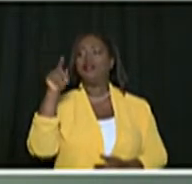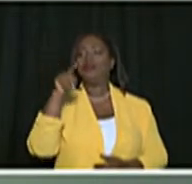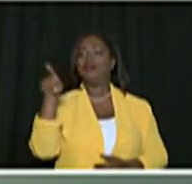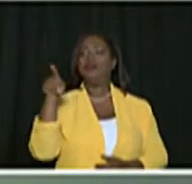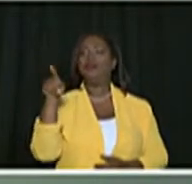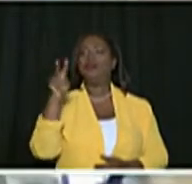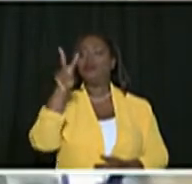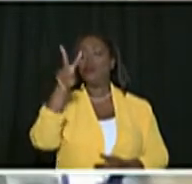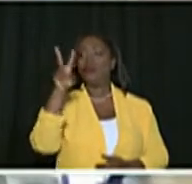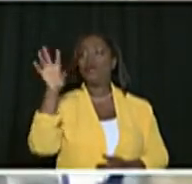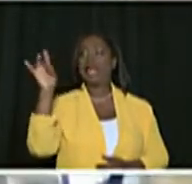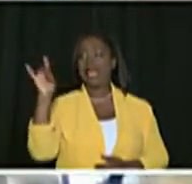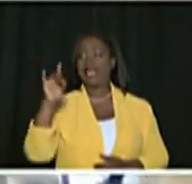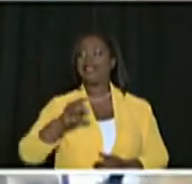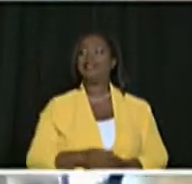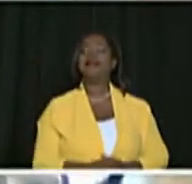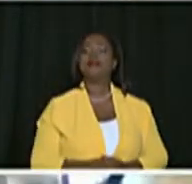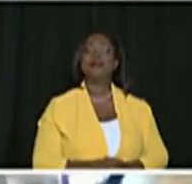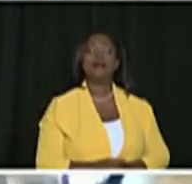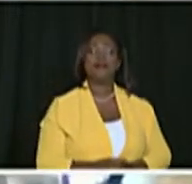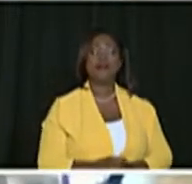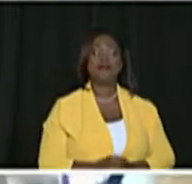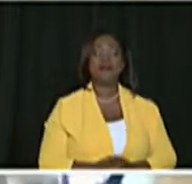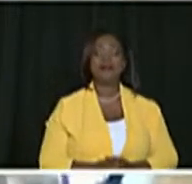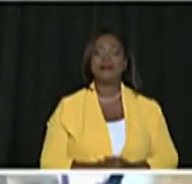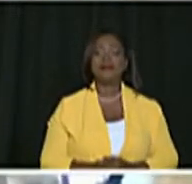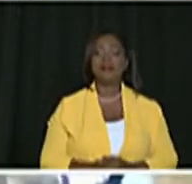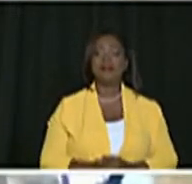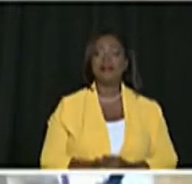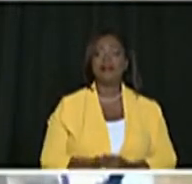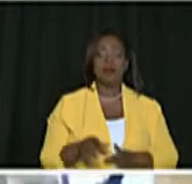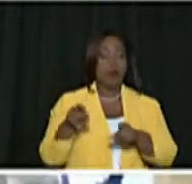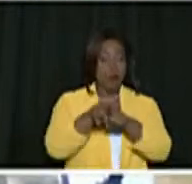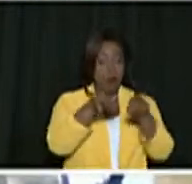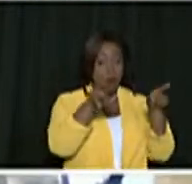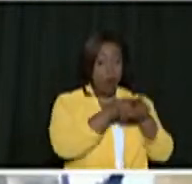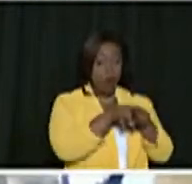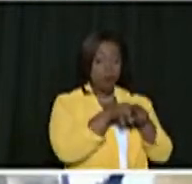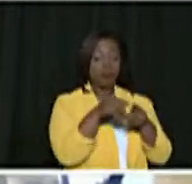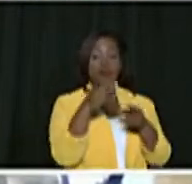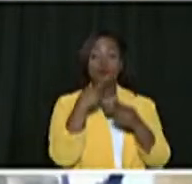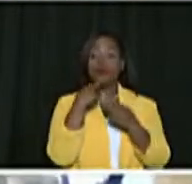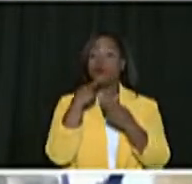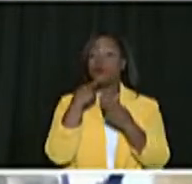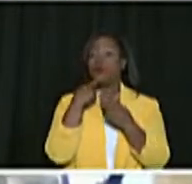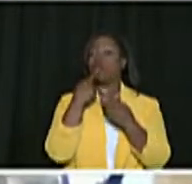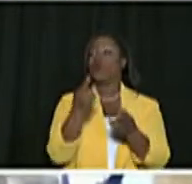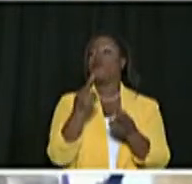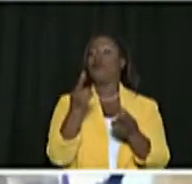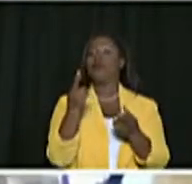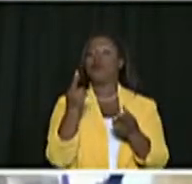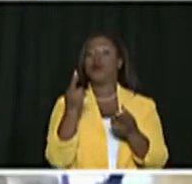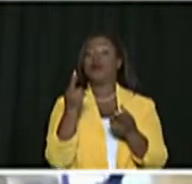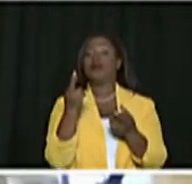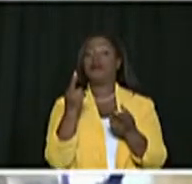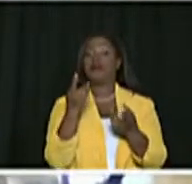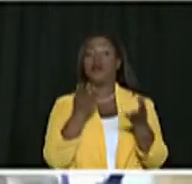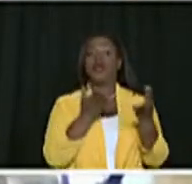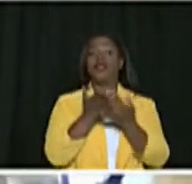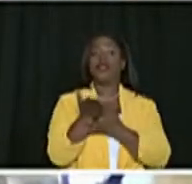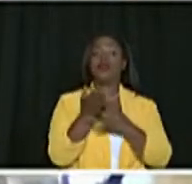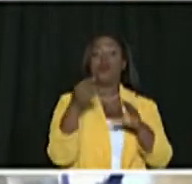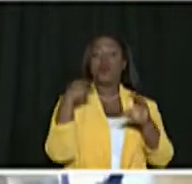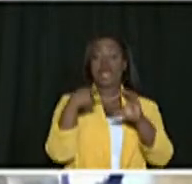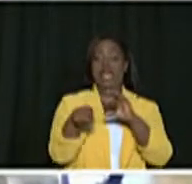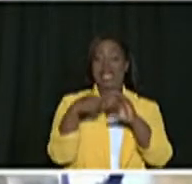776-8328. So that's the number. So we also do reporting via our email. So it's